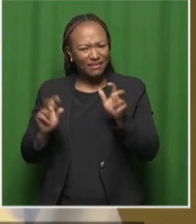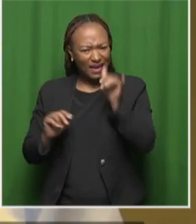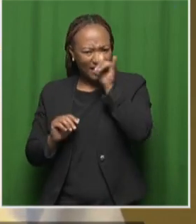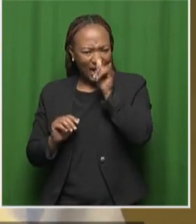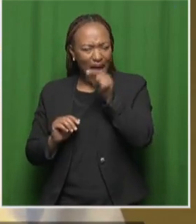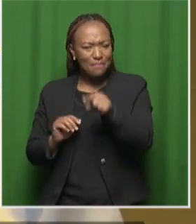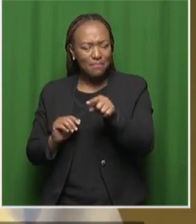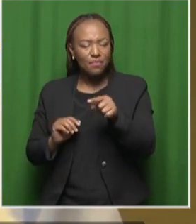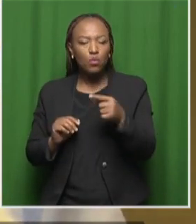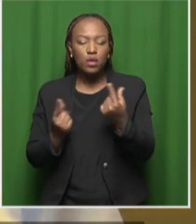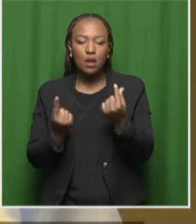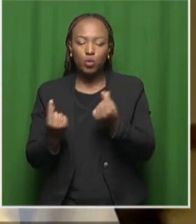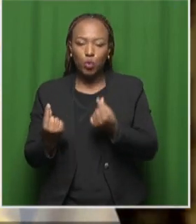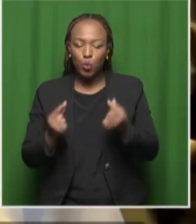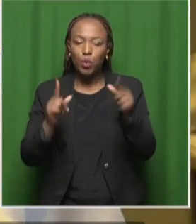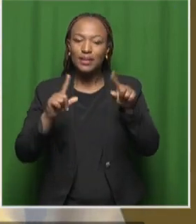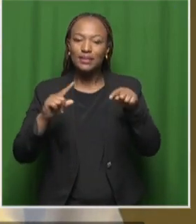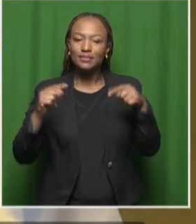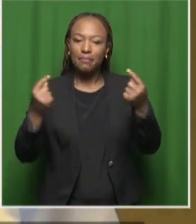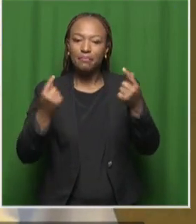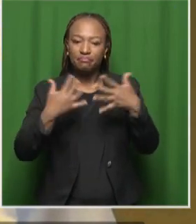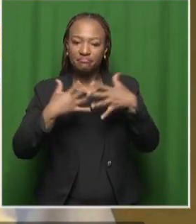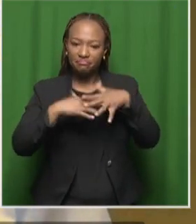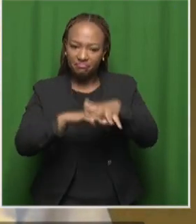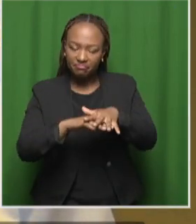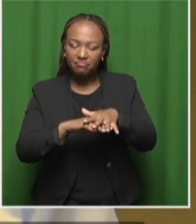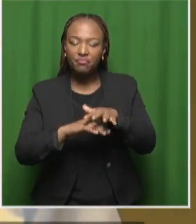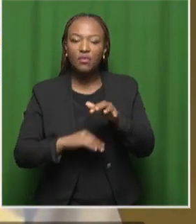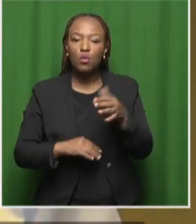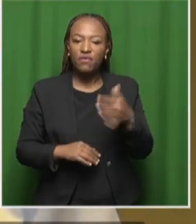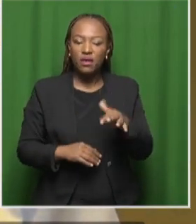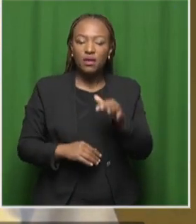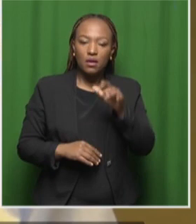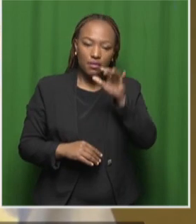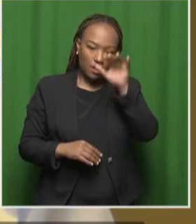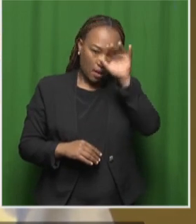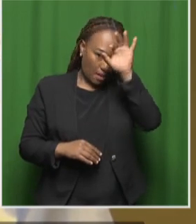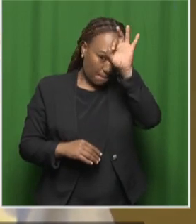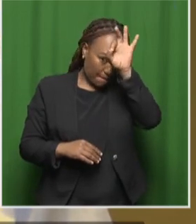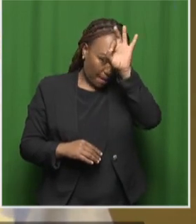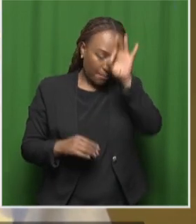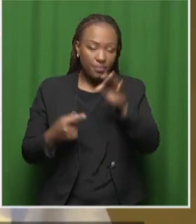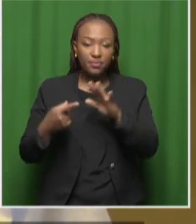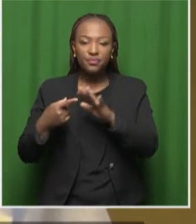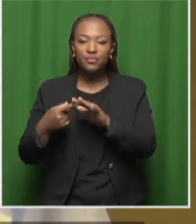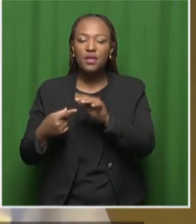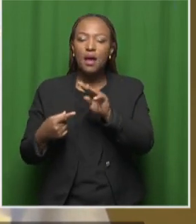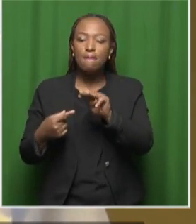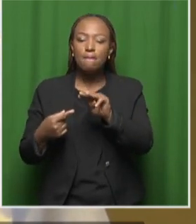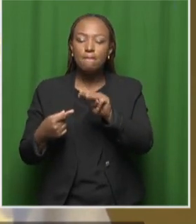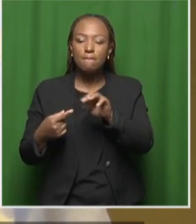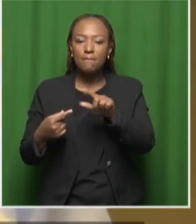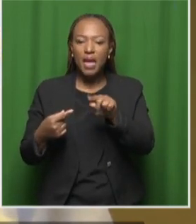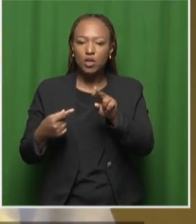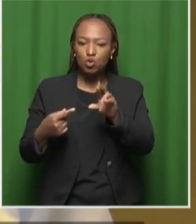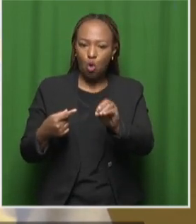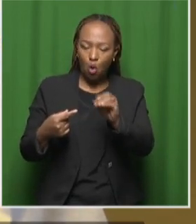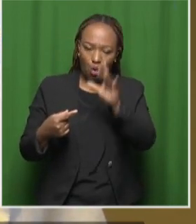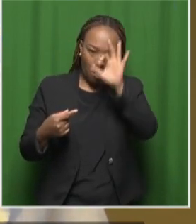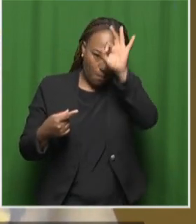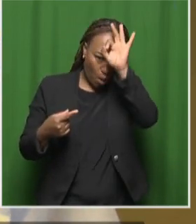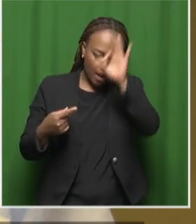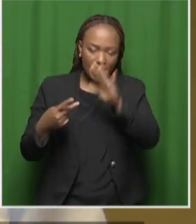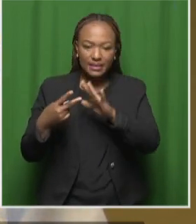the your Metro Police, we have integrated the security companies in